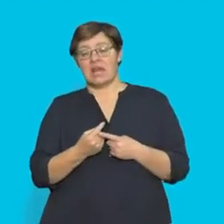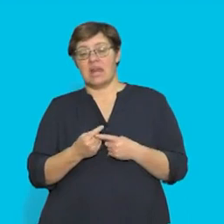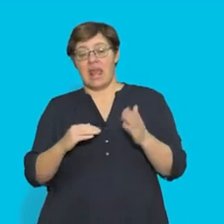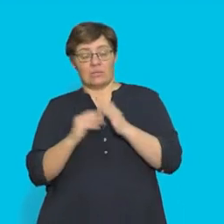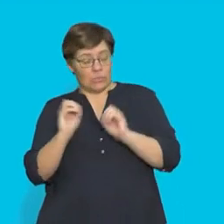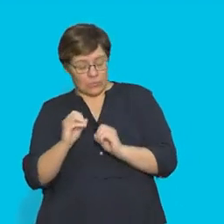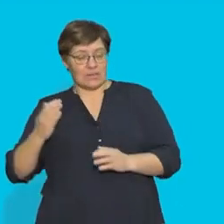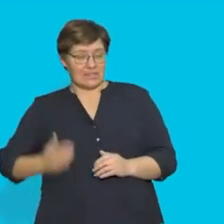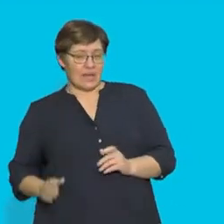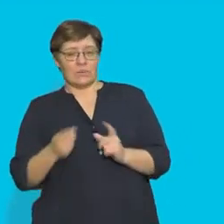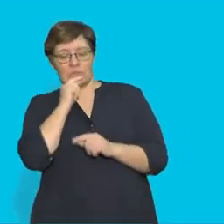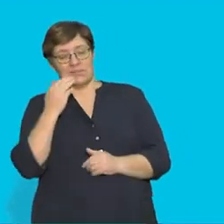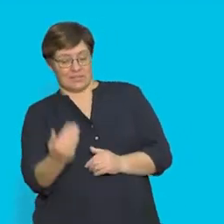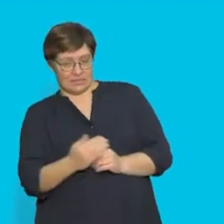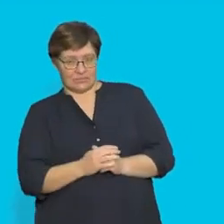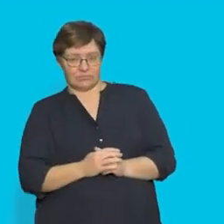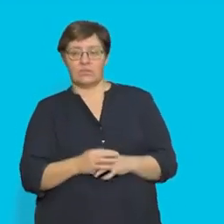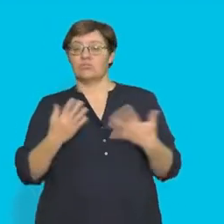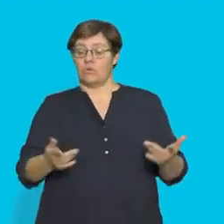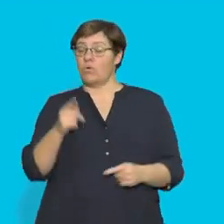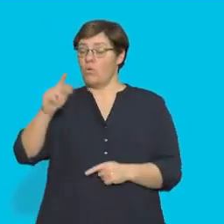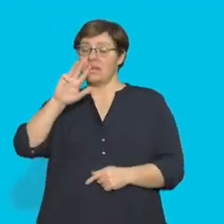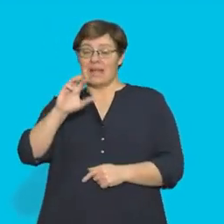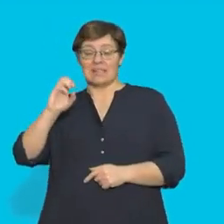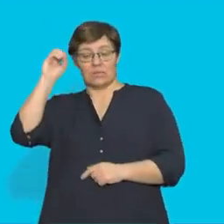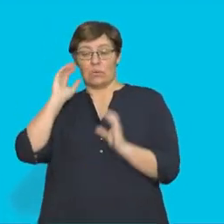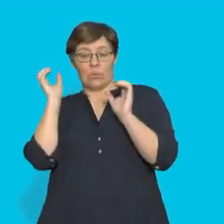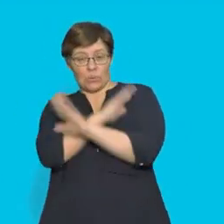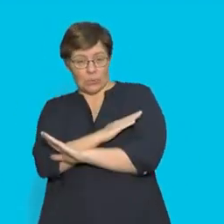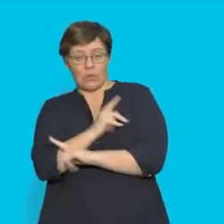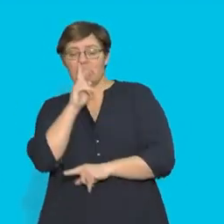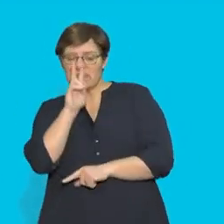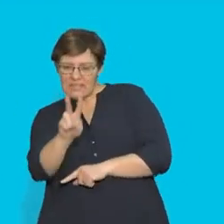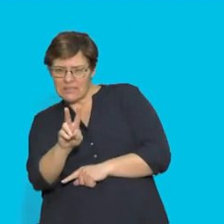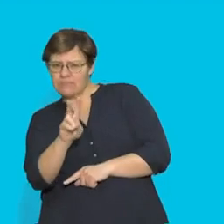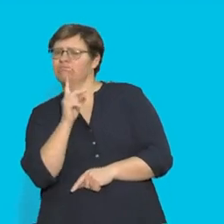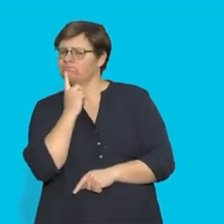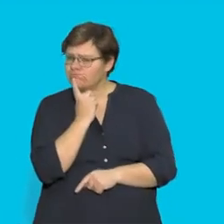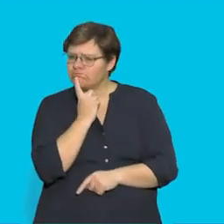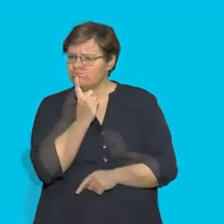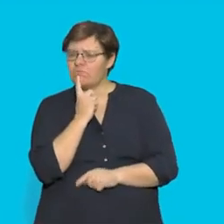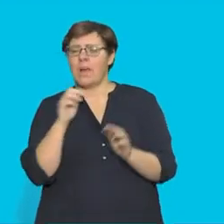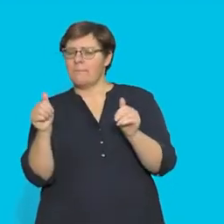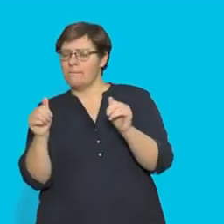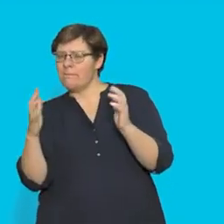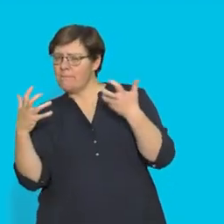using Pythagoras. That's for right angle triangles. If the triangle is not right angle triangle, we've got to look to see if there's a